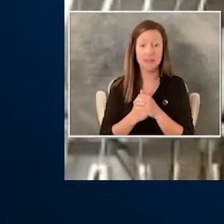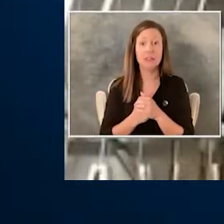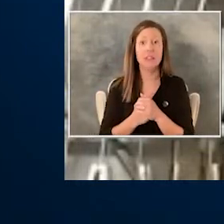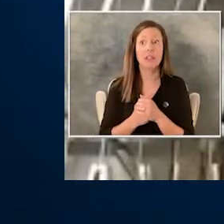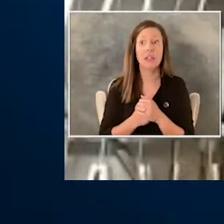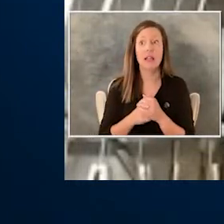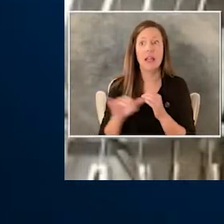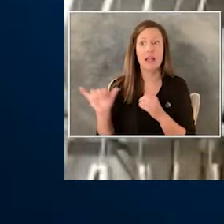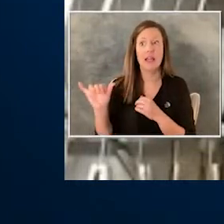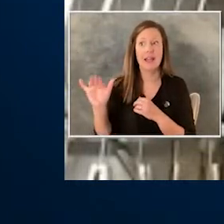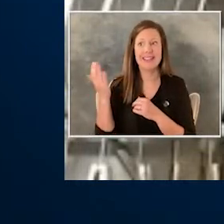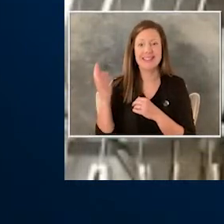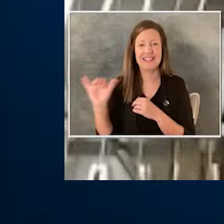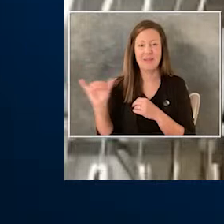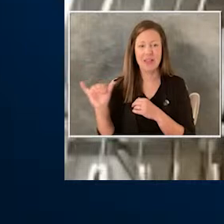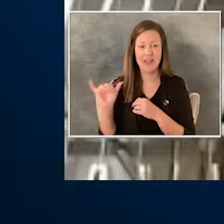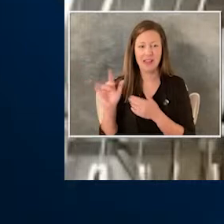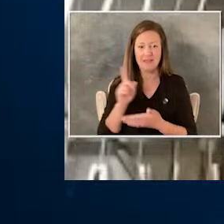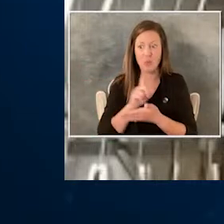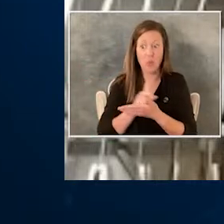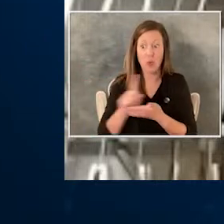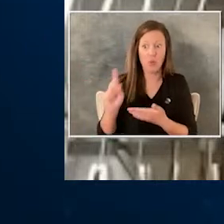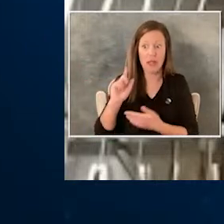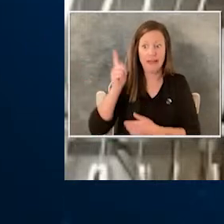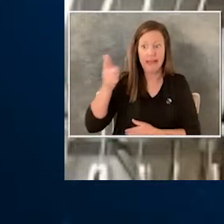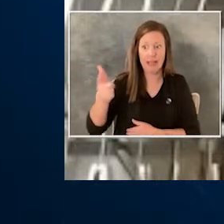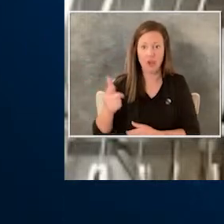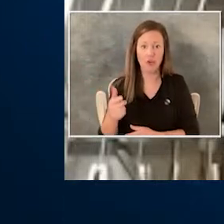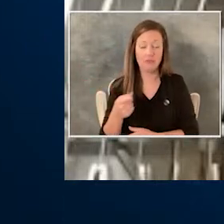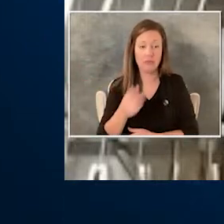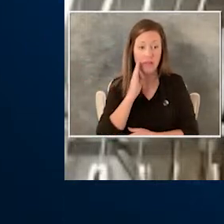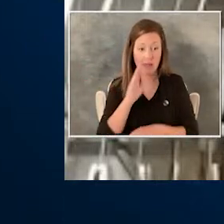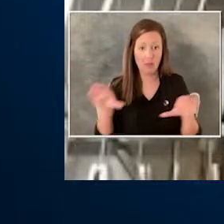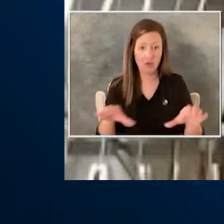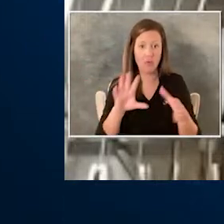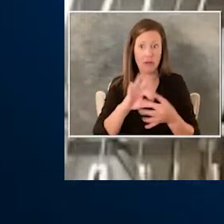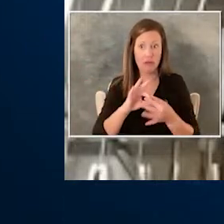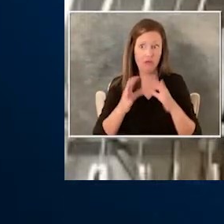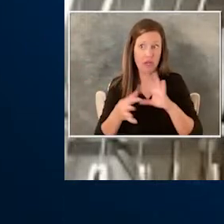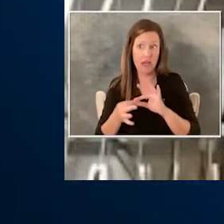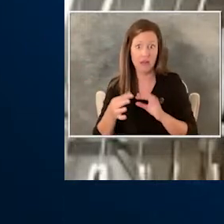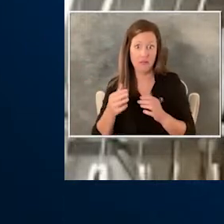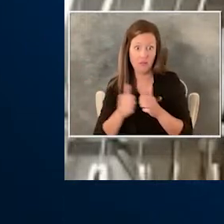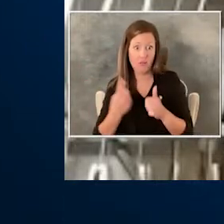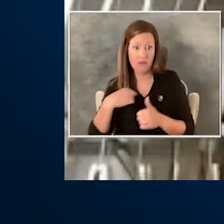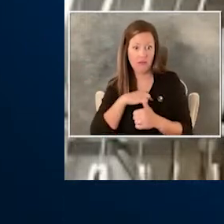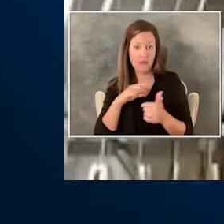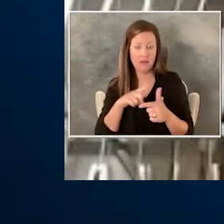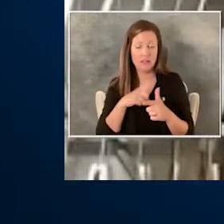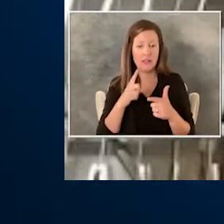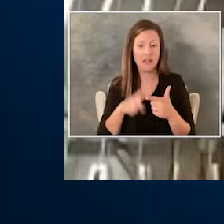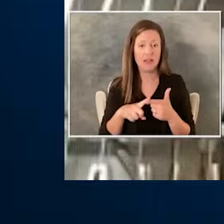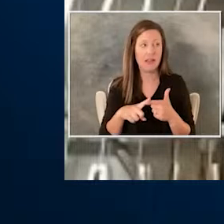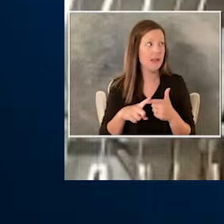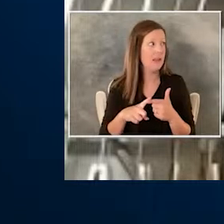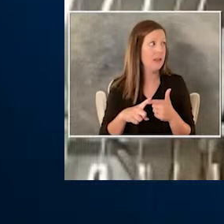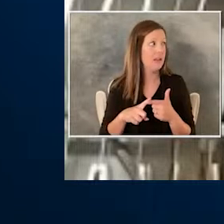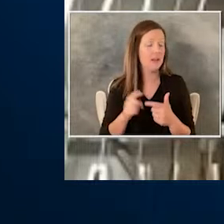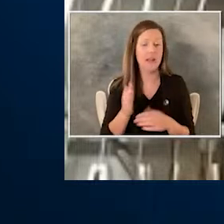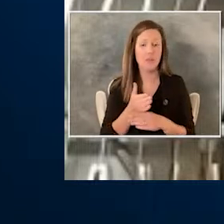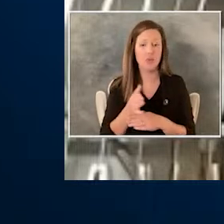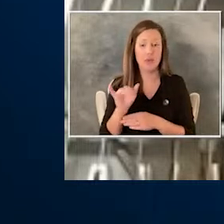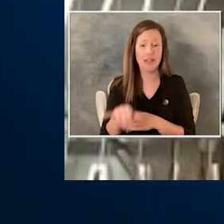it seemed like it was like a week later that they were going to do a chain on us. Well, in between that time, she had tested